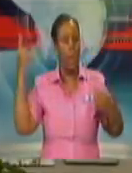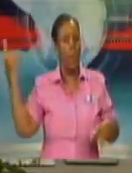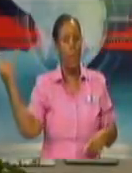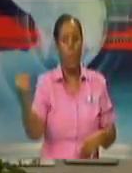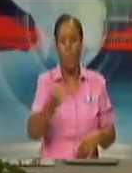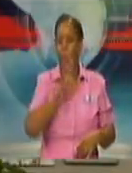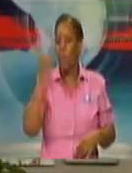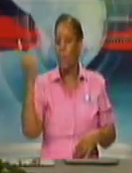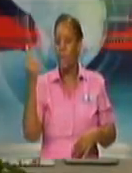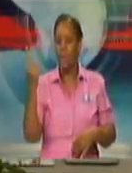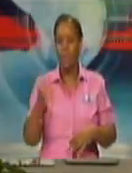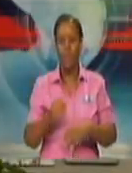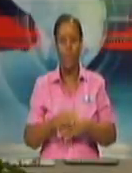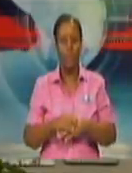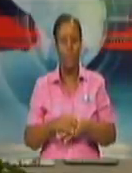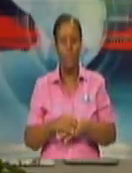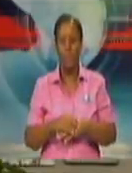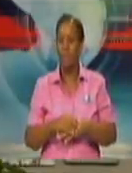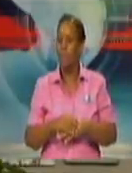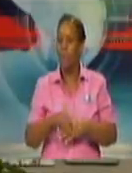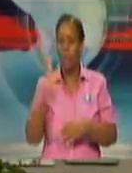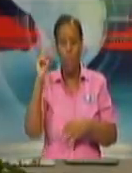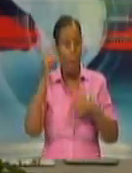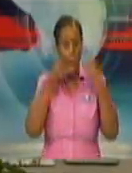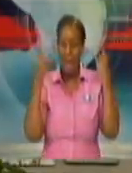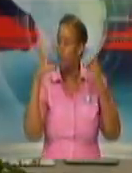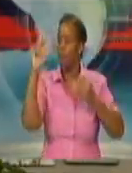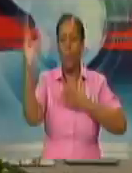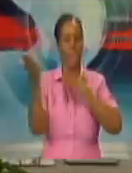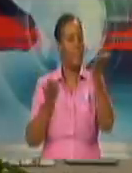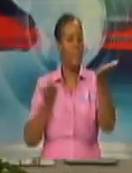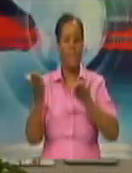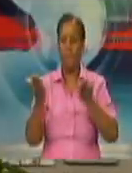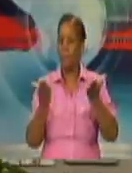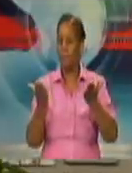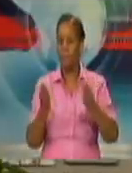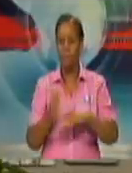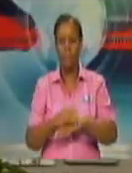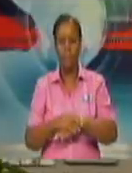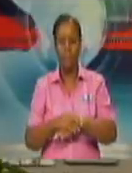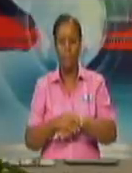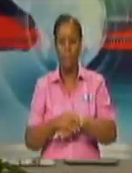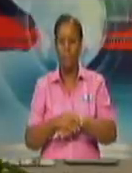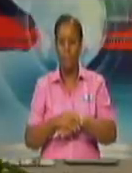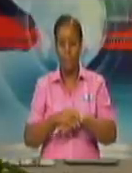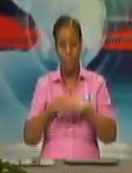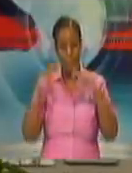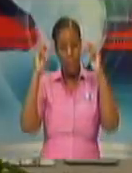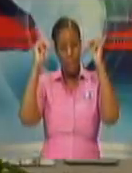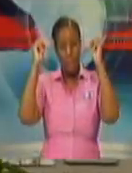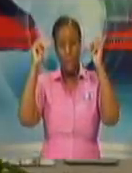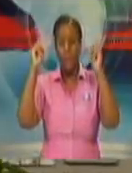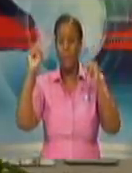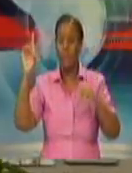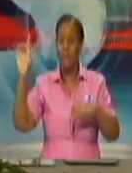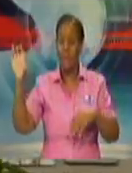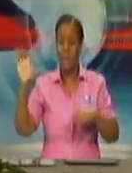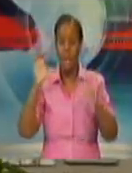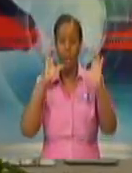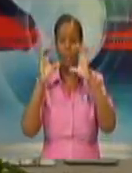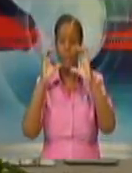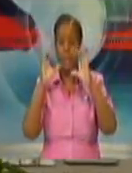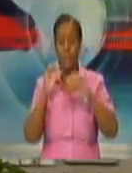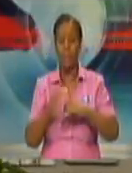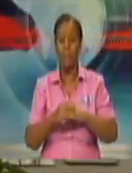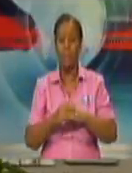No mask, no service. I am Donna Cox, Minister of Communications. Thank you for joining us today as